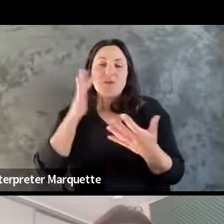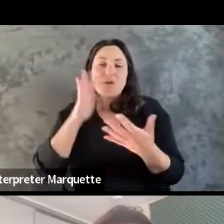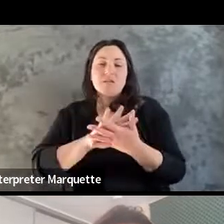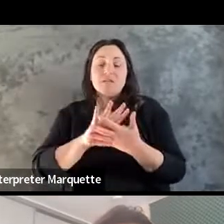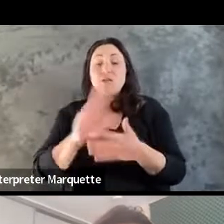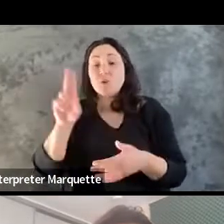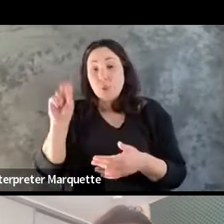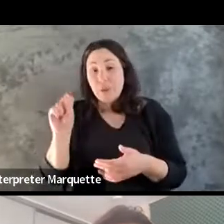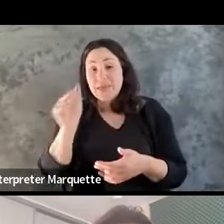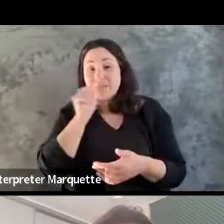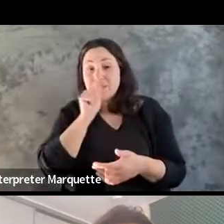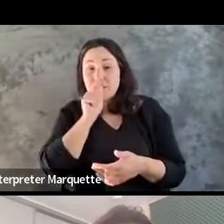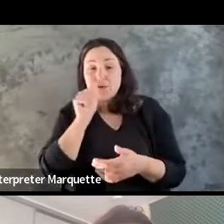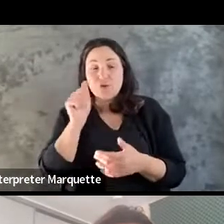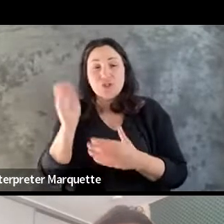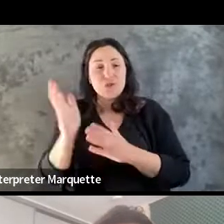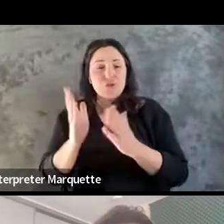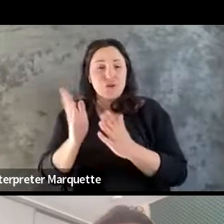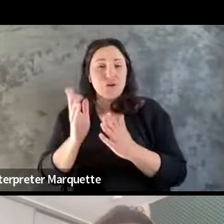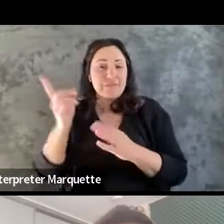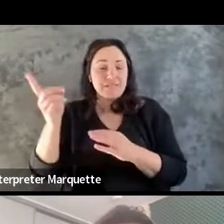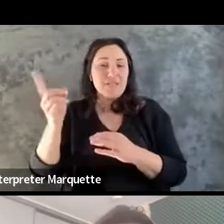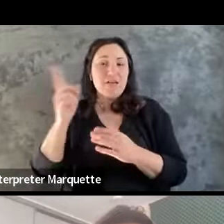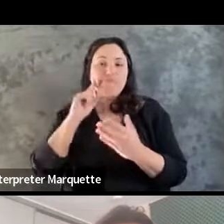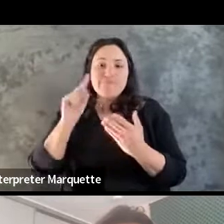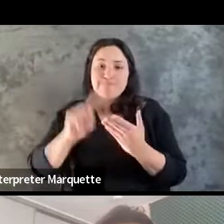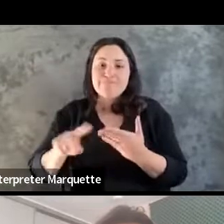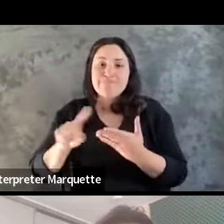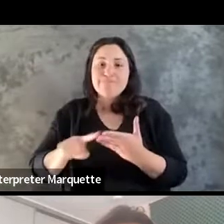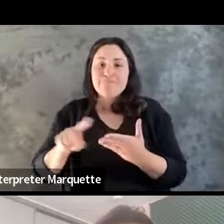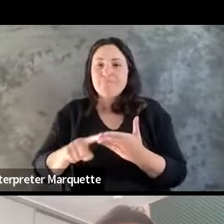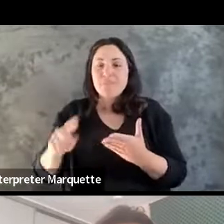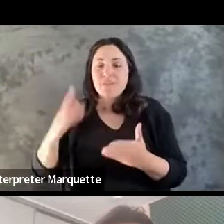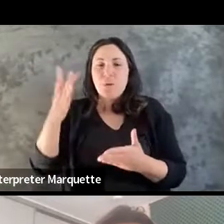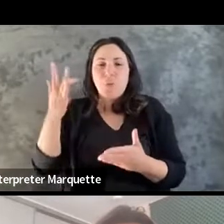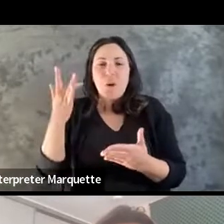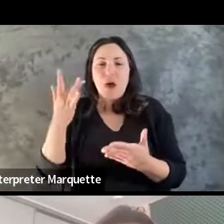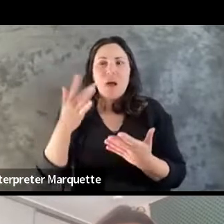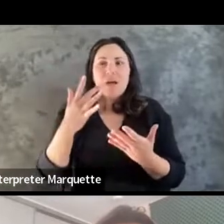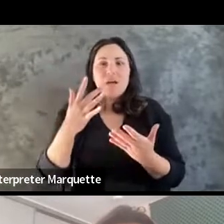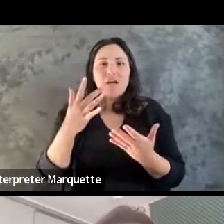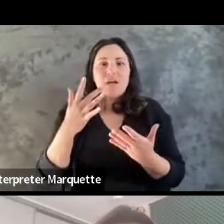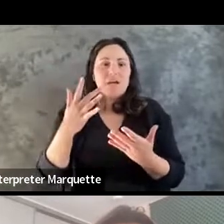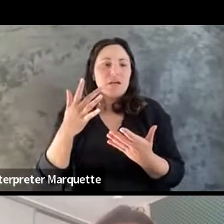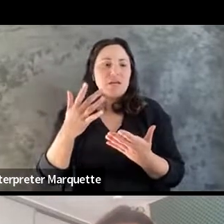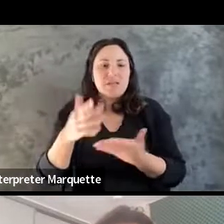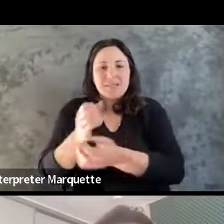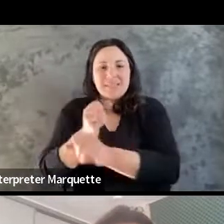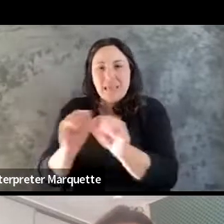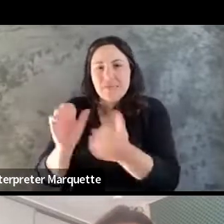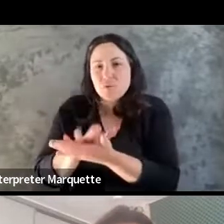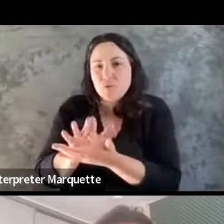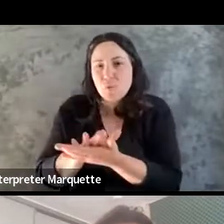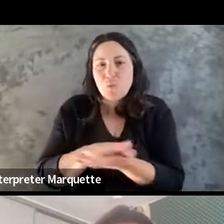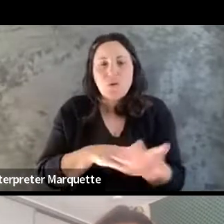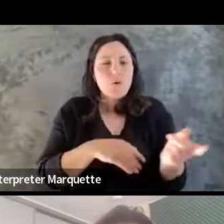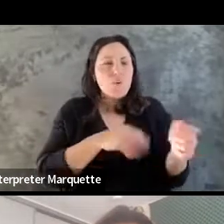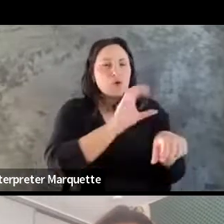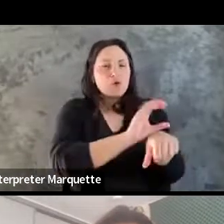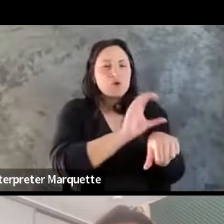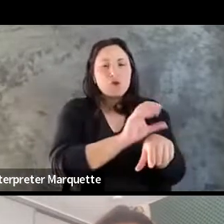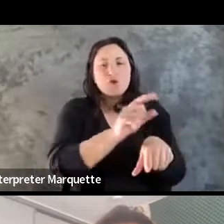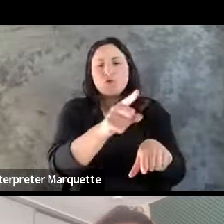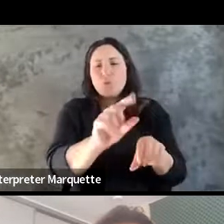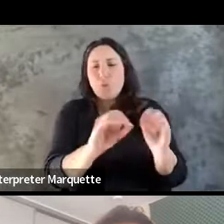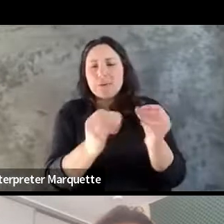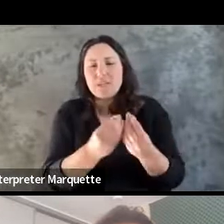Service has done a lot of research on what makes a safe school, what makes a safe church, what makes a safe organization.